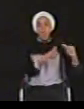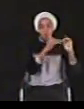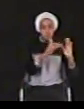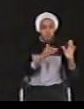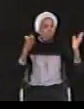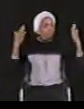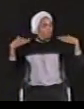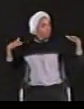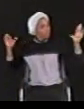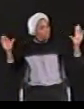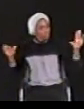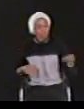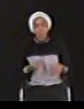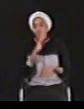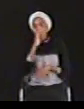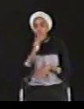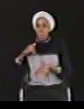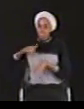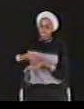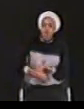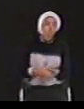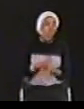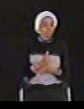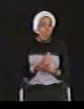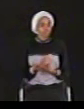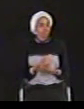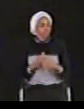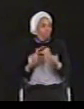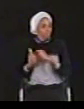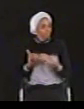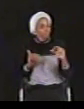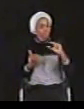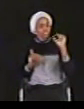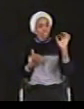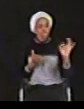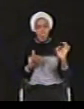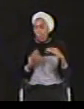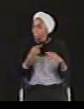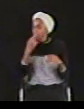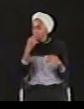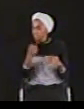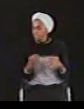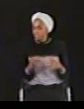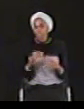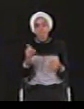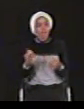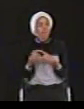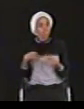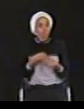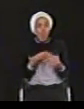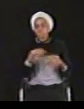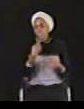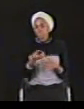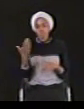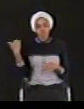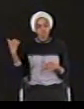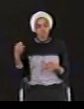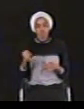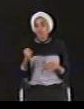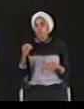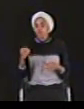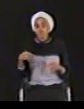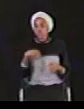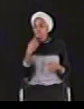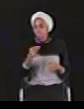be accursed. In verse 9, it says, and as we said before, so